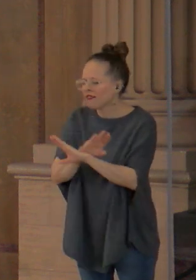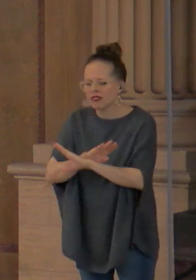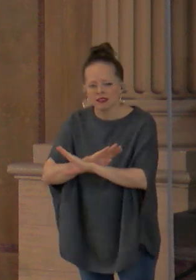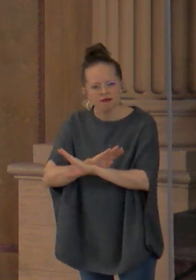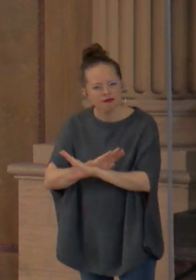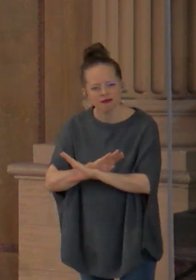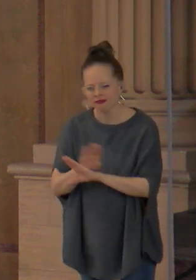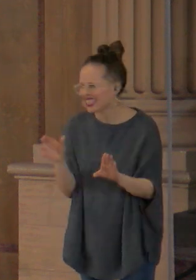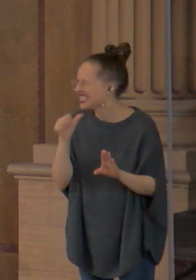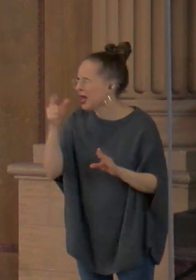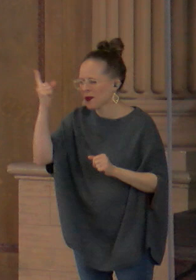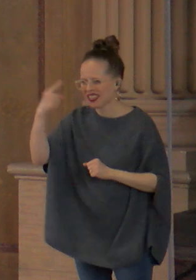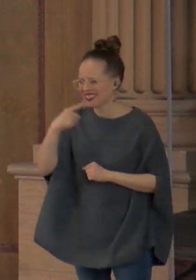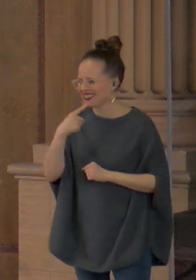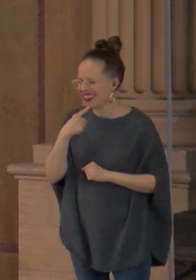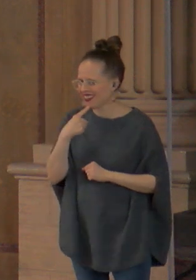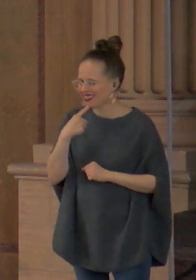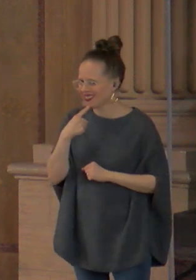was saying here.